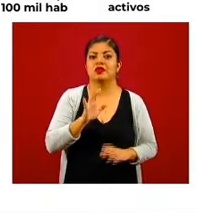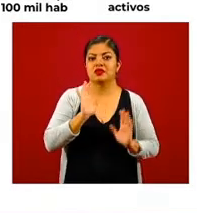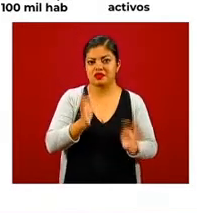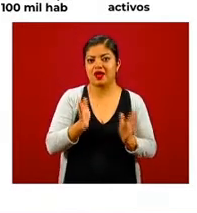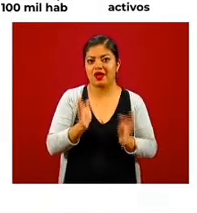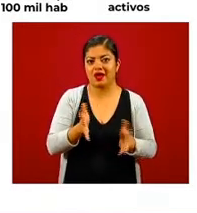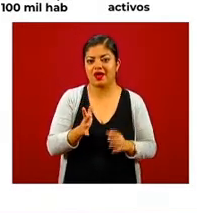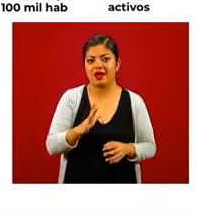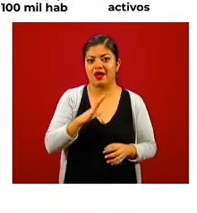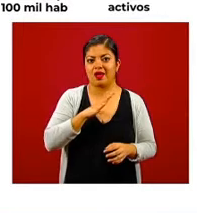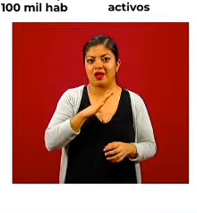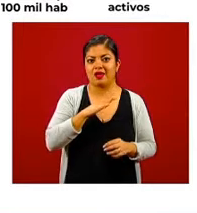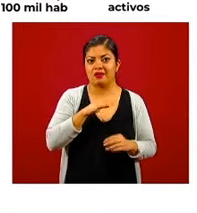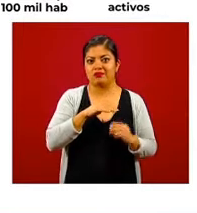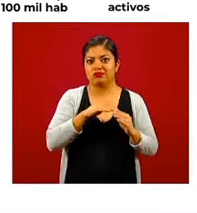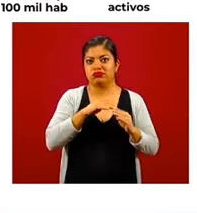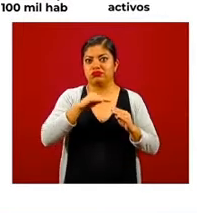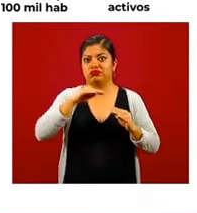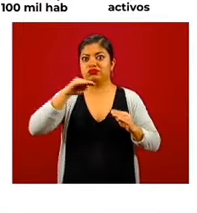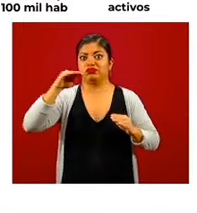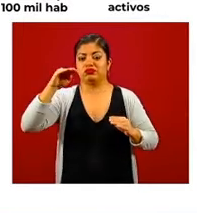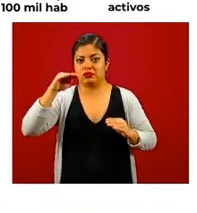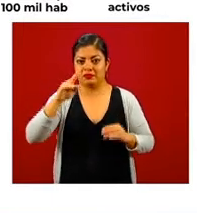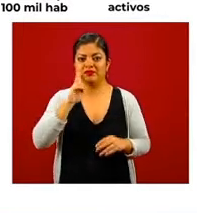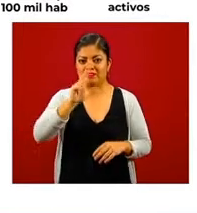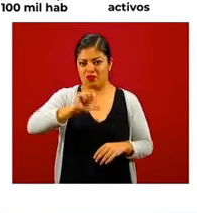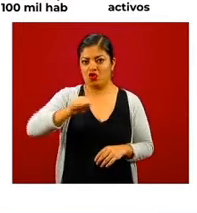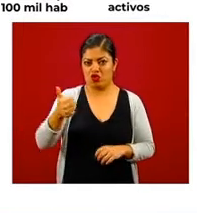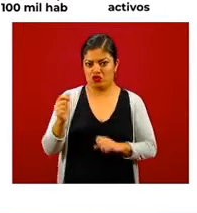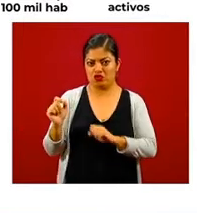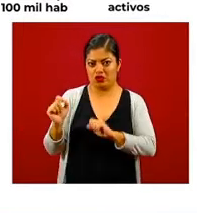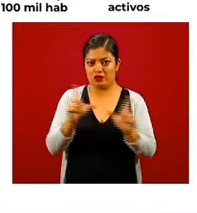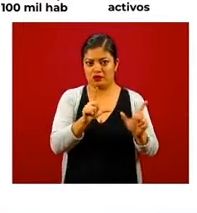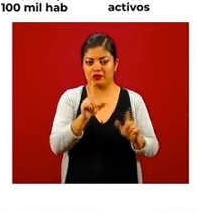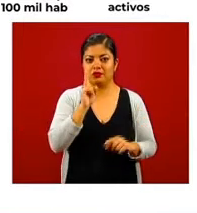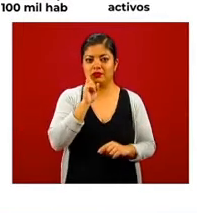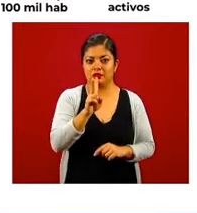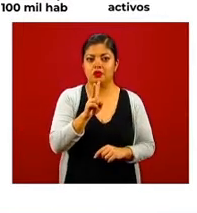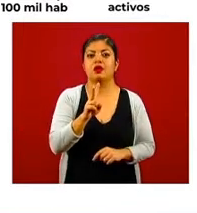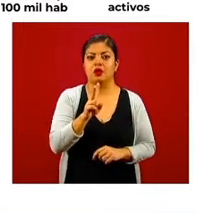it's gotten darker because it's going up towards its epicurve.